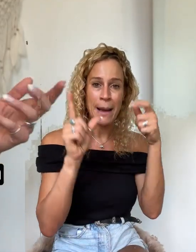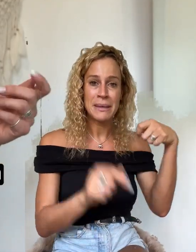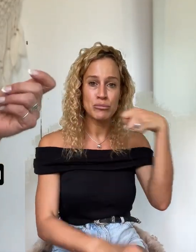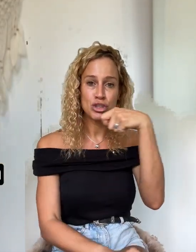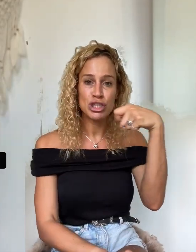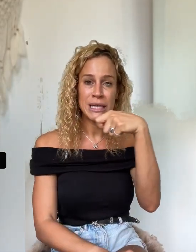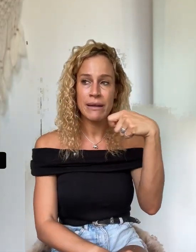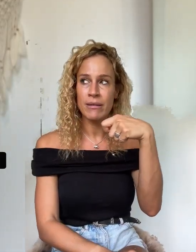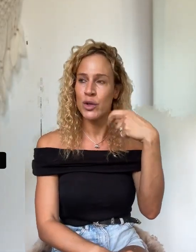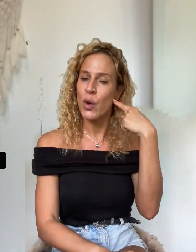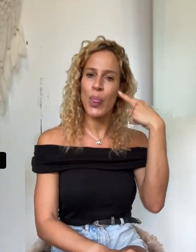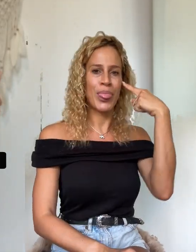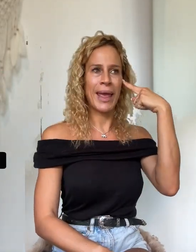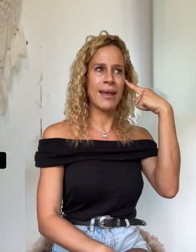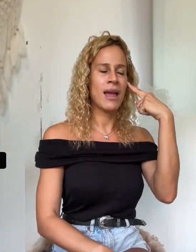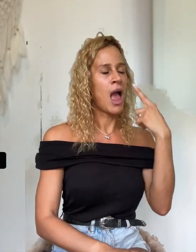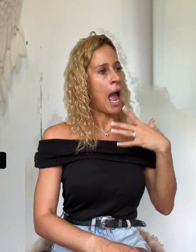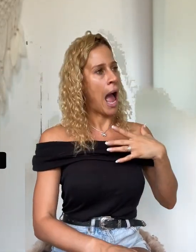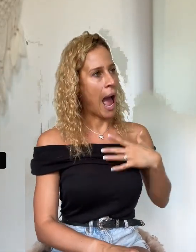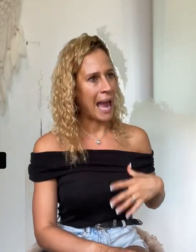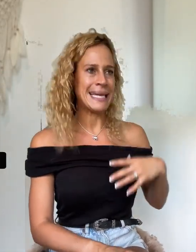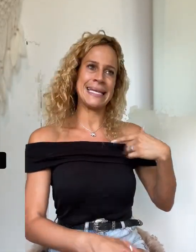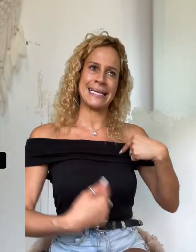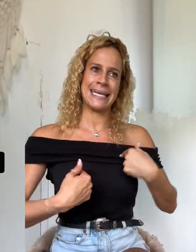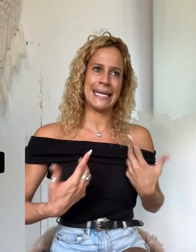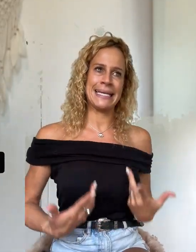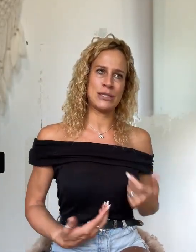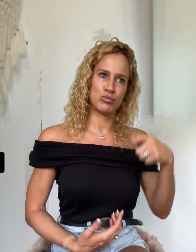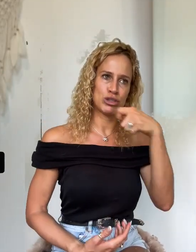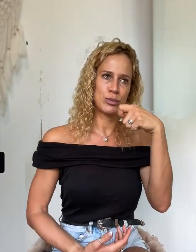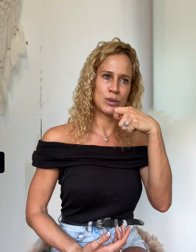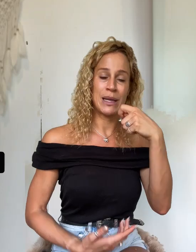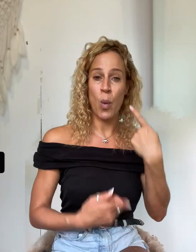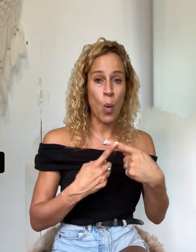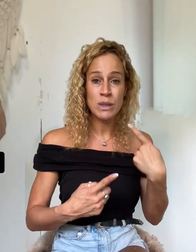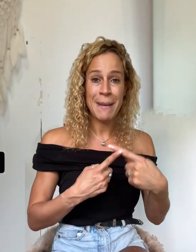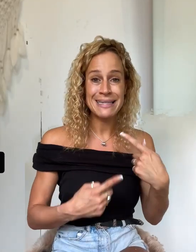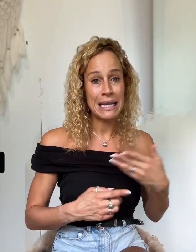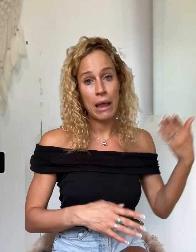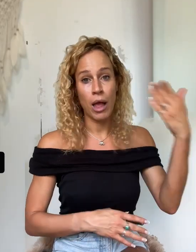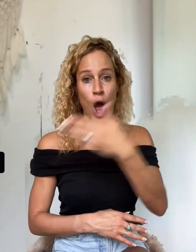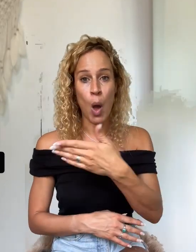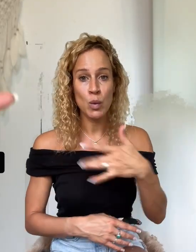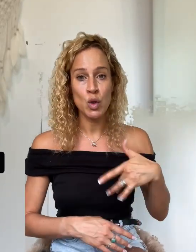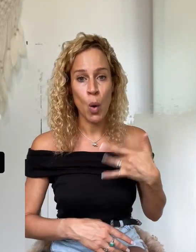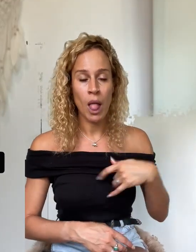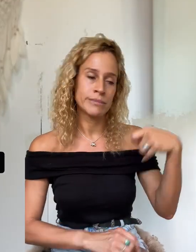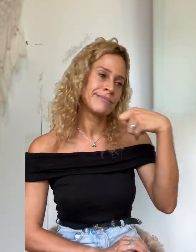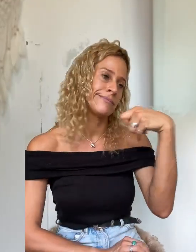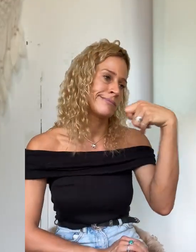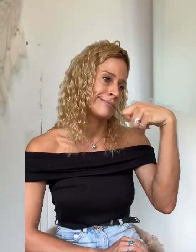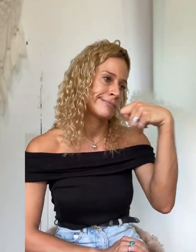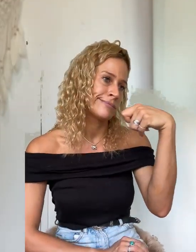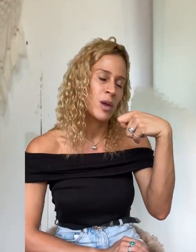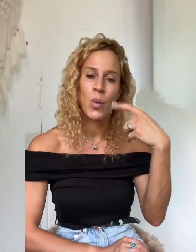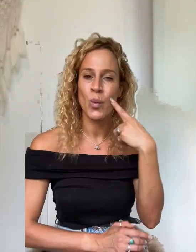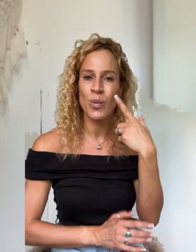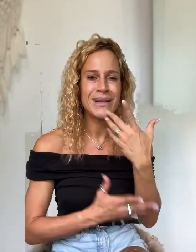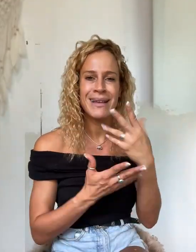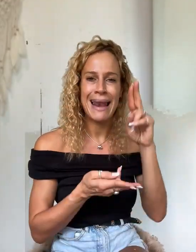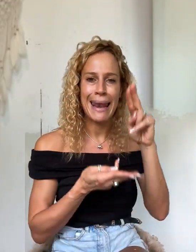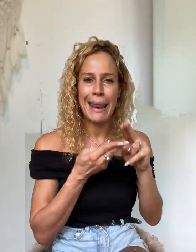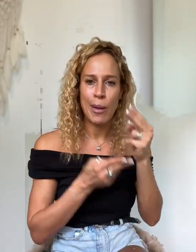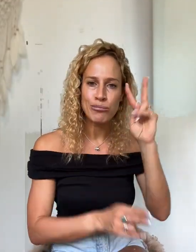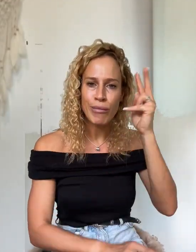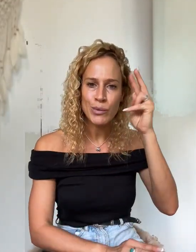up, we go and brush our teeth. We don't even think, I need to brush my teeth. I mean, it's just something we automatically do. And we